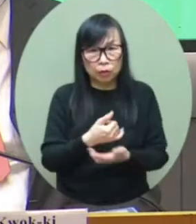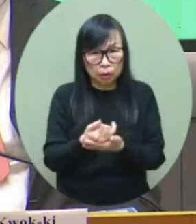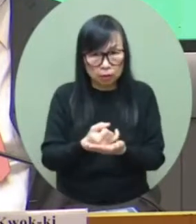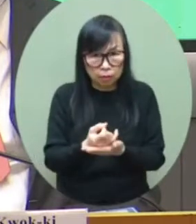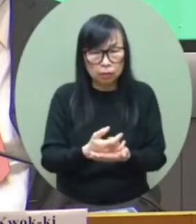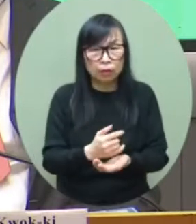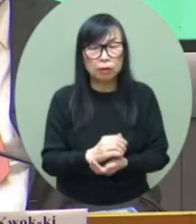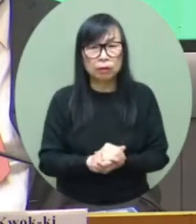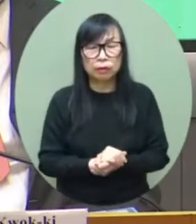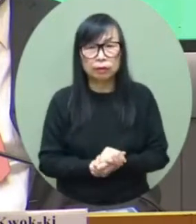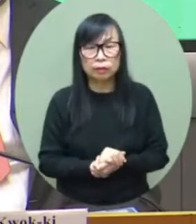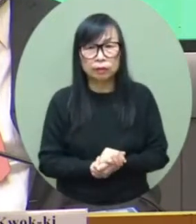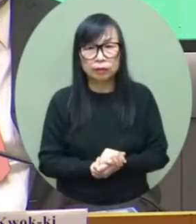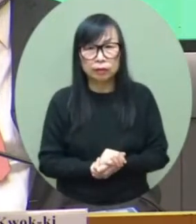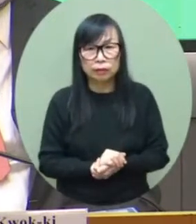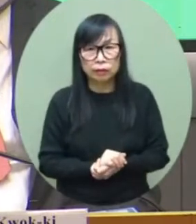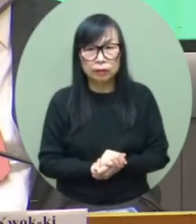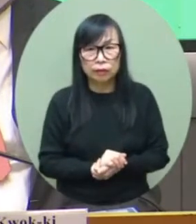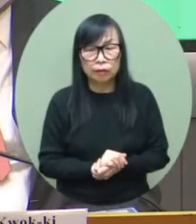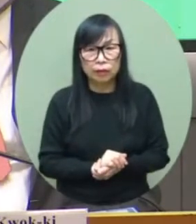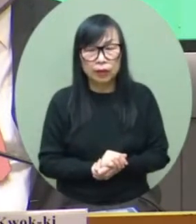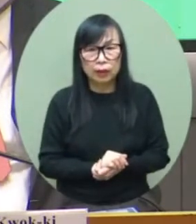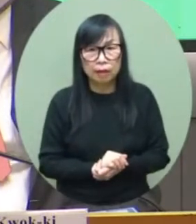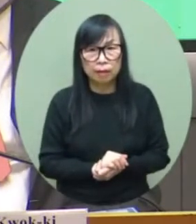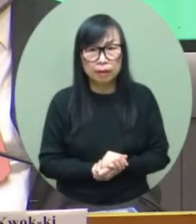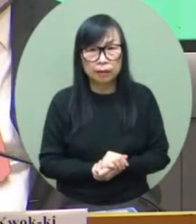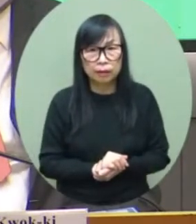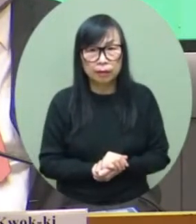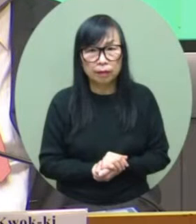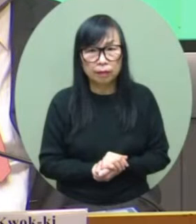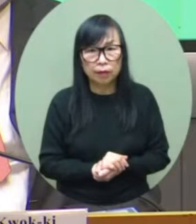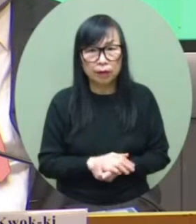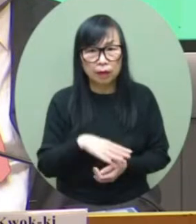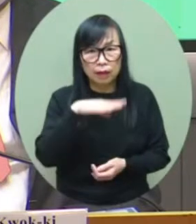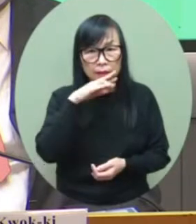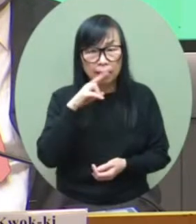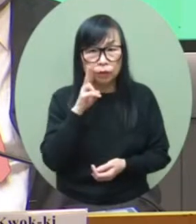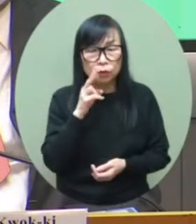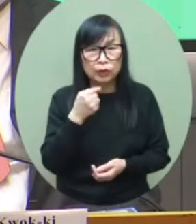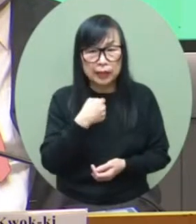If there's a need for any